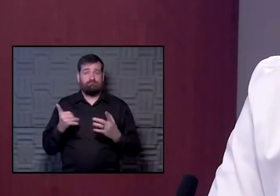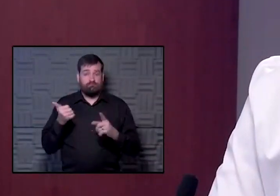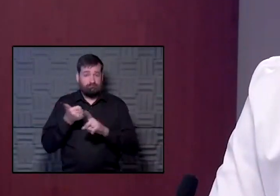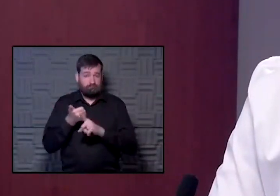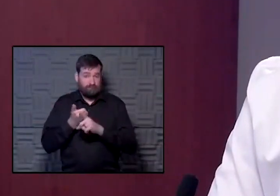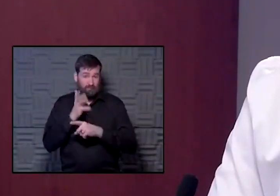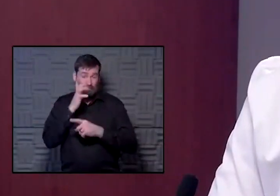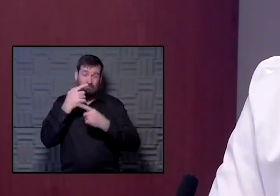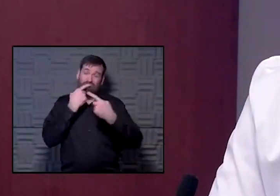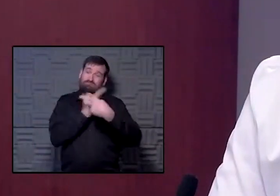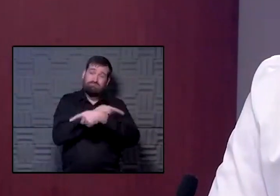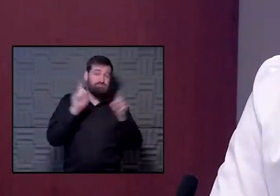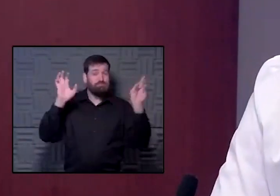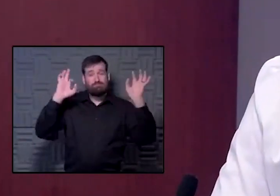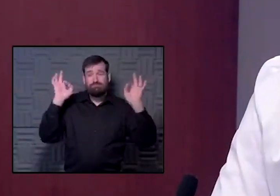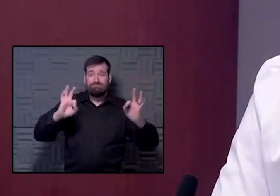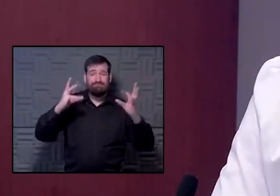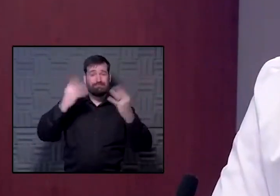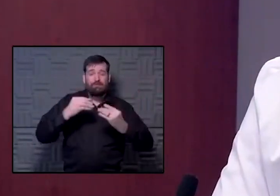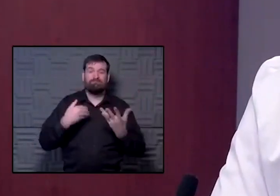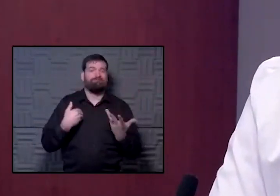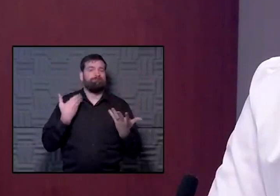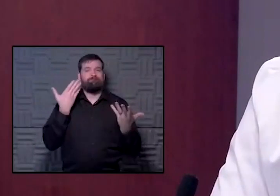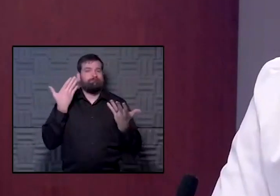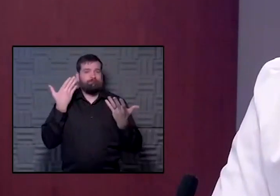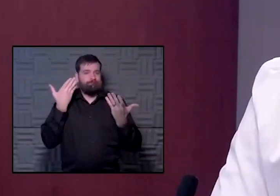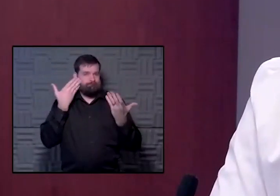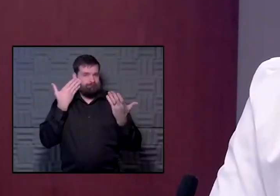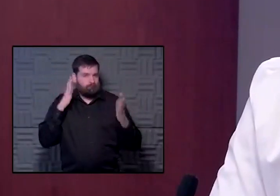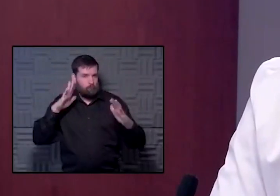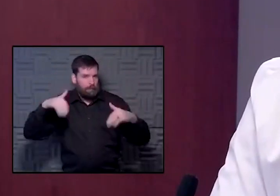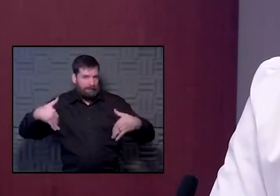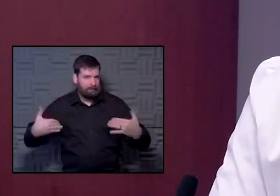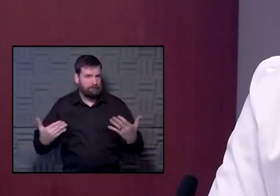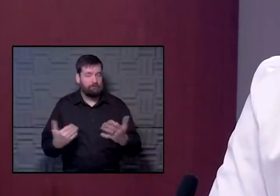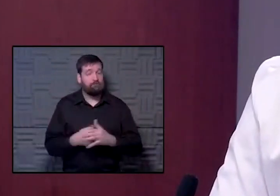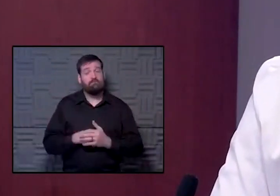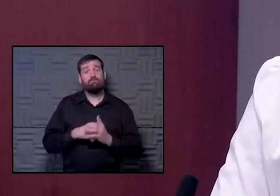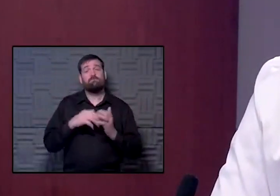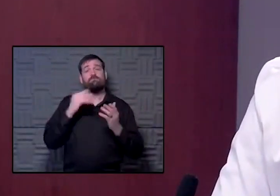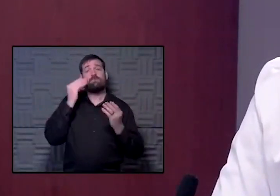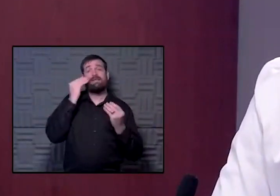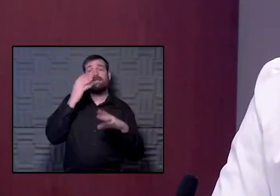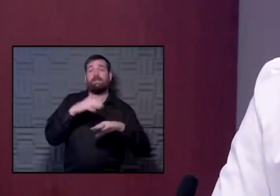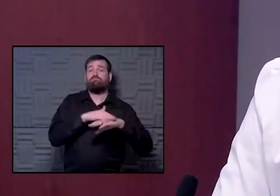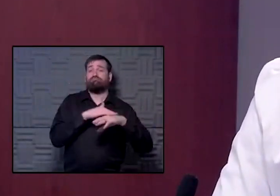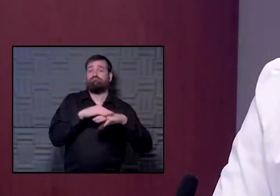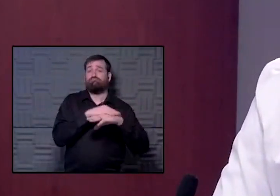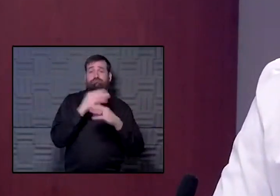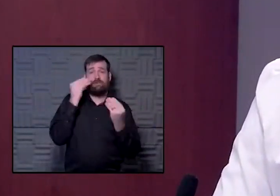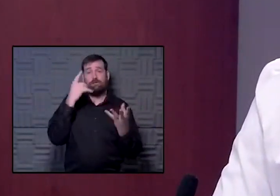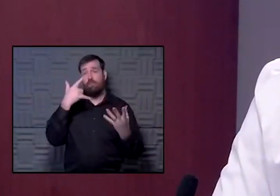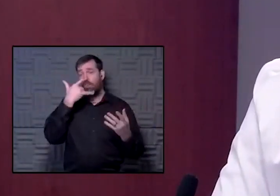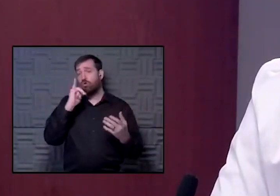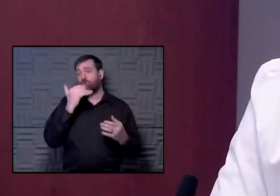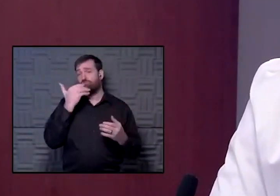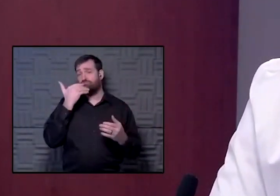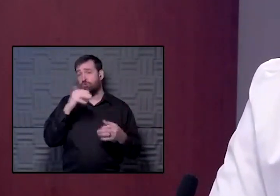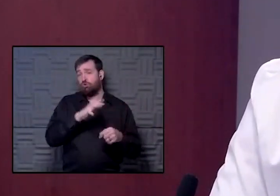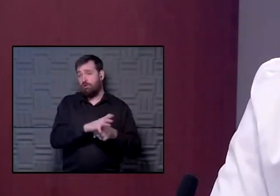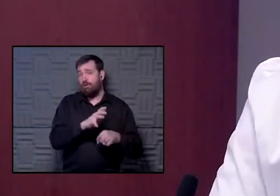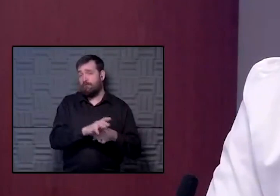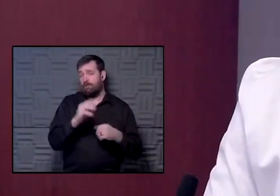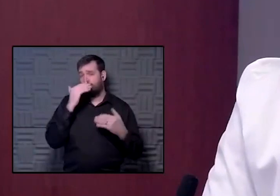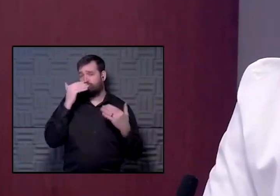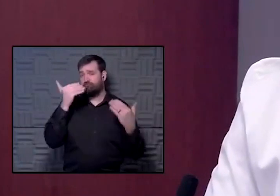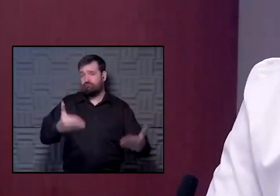be the home run, I can't speculate right now. I would say that the preliminary data looks good enough for us to move forward in